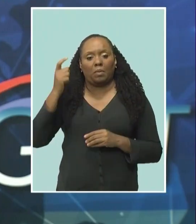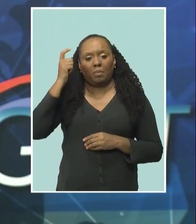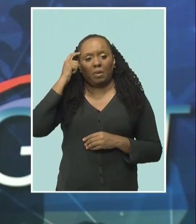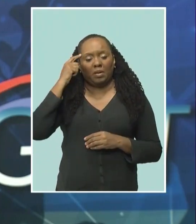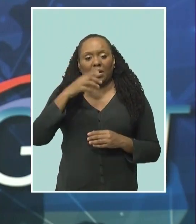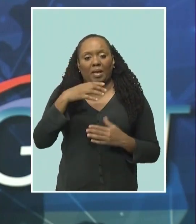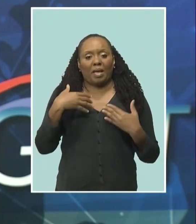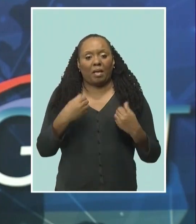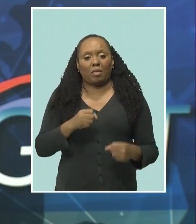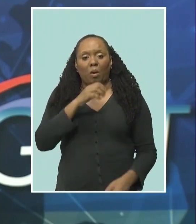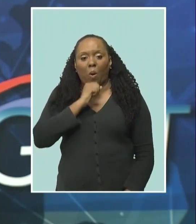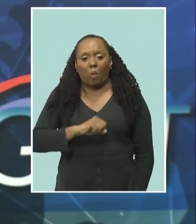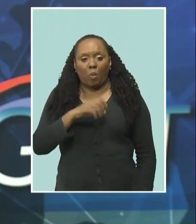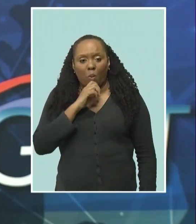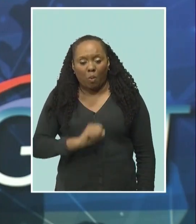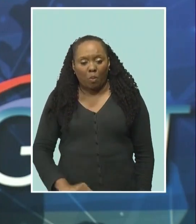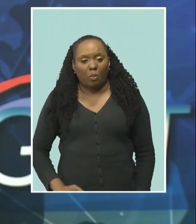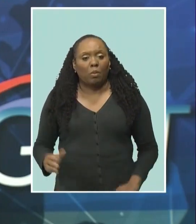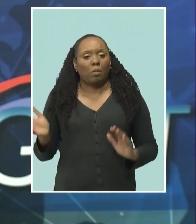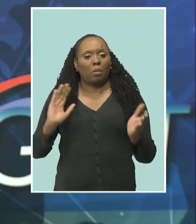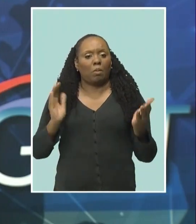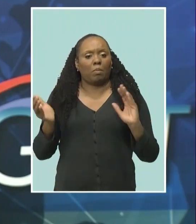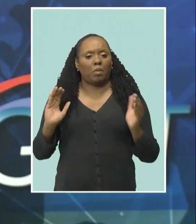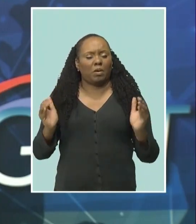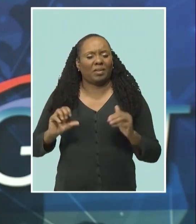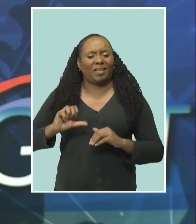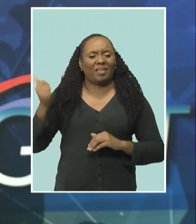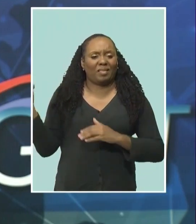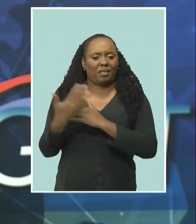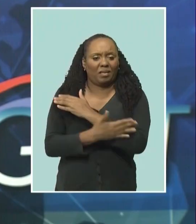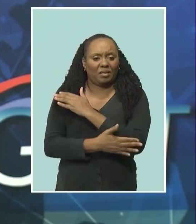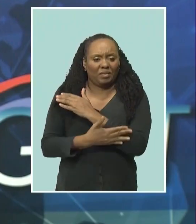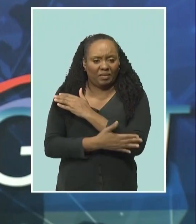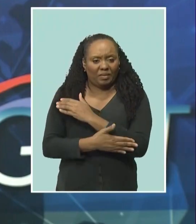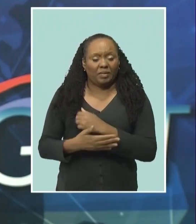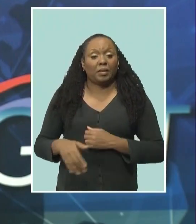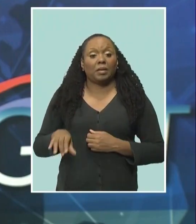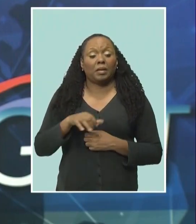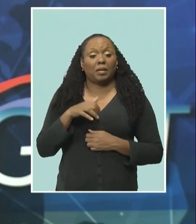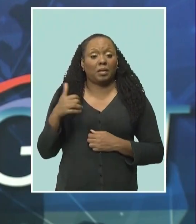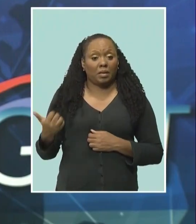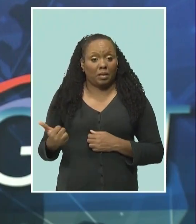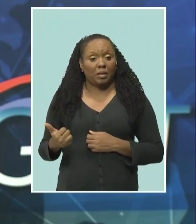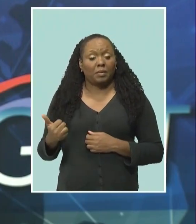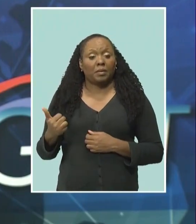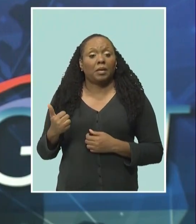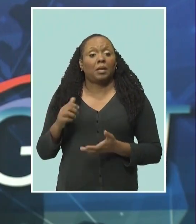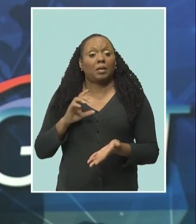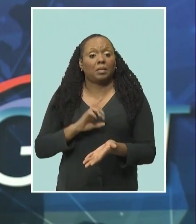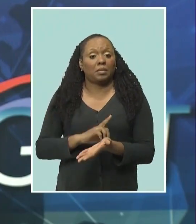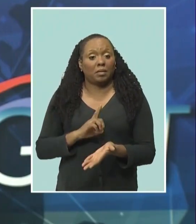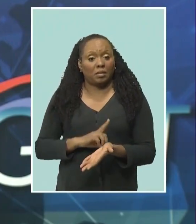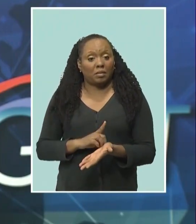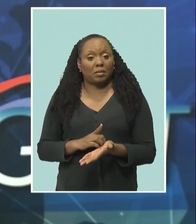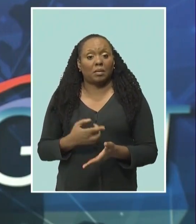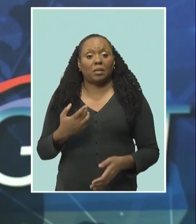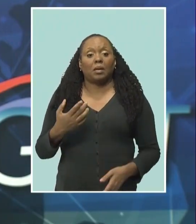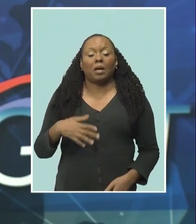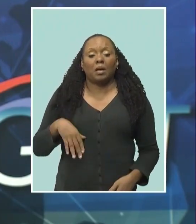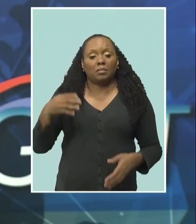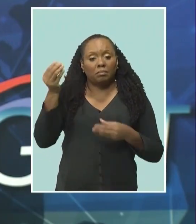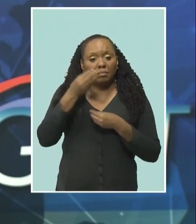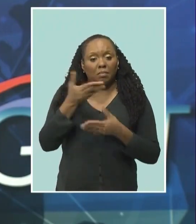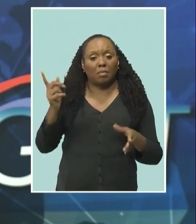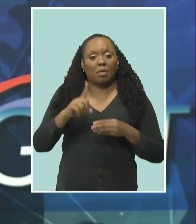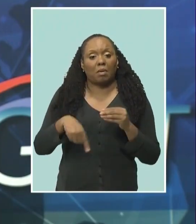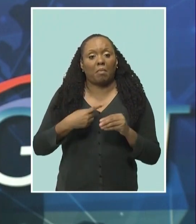are outdated when compared with other territories. Clinical psychologist, the Reverend Dr. Marcus Lashley, also weighed in on the issue